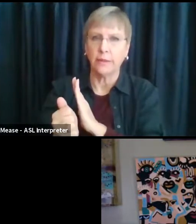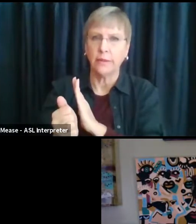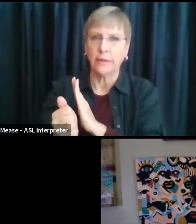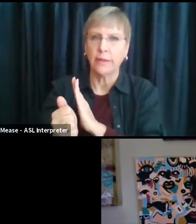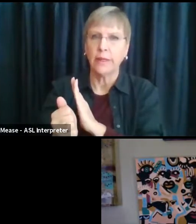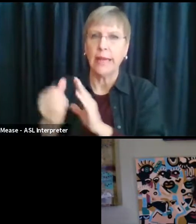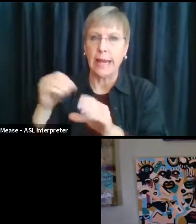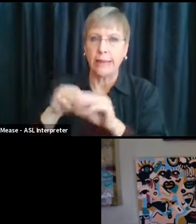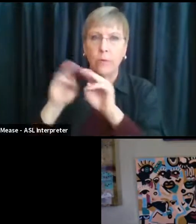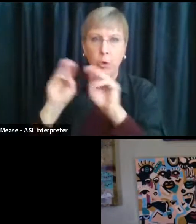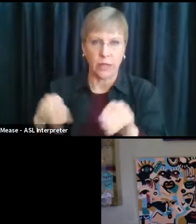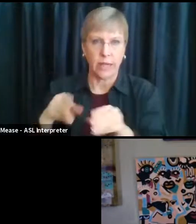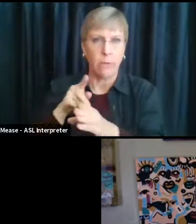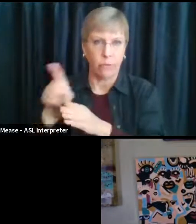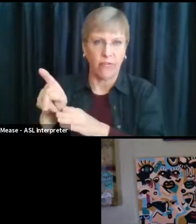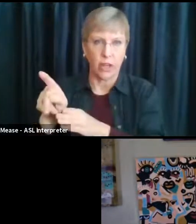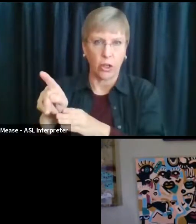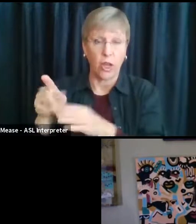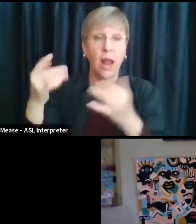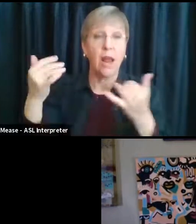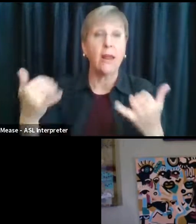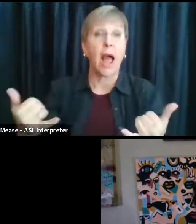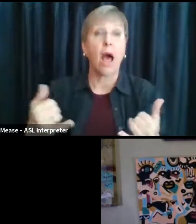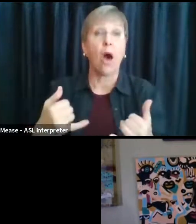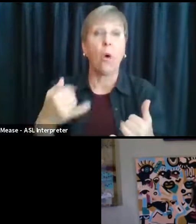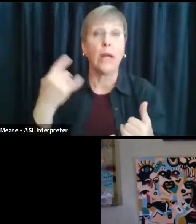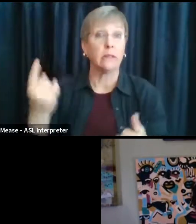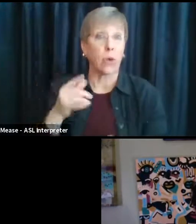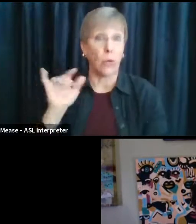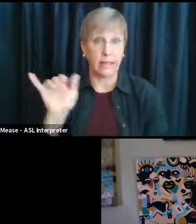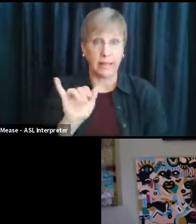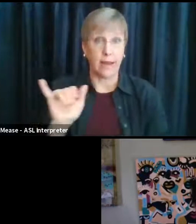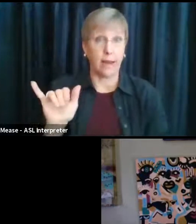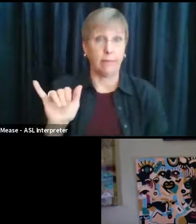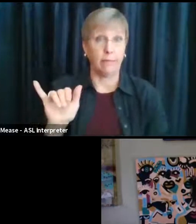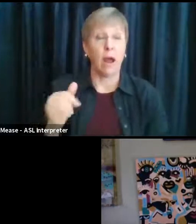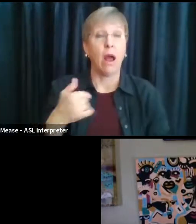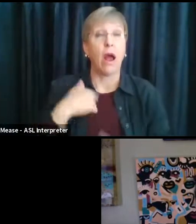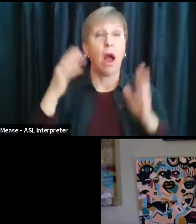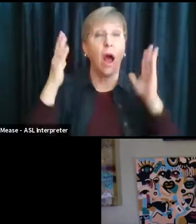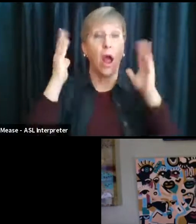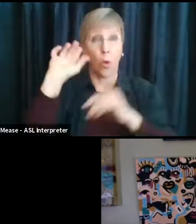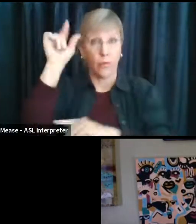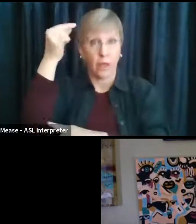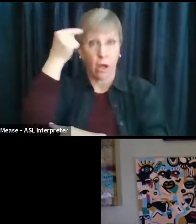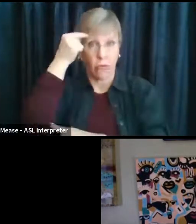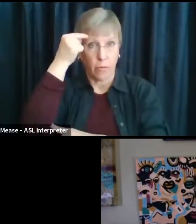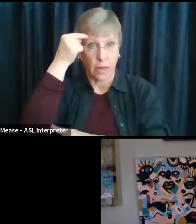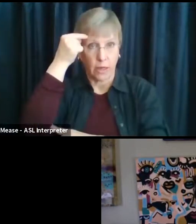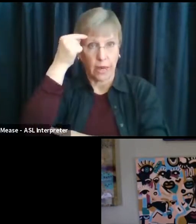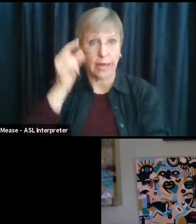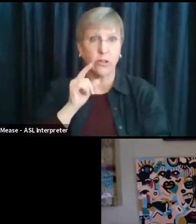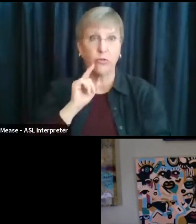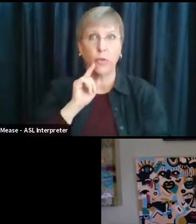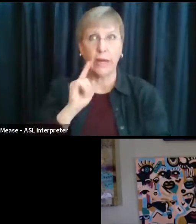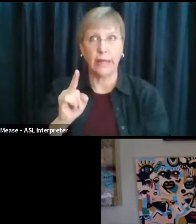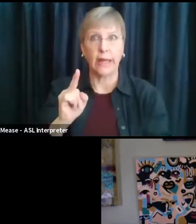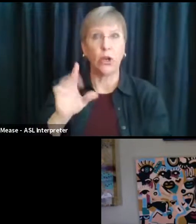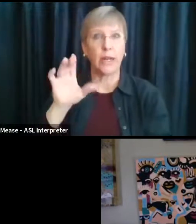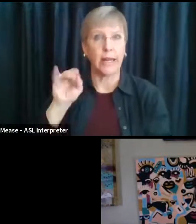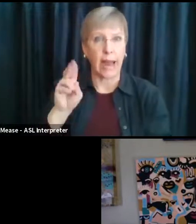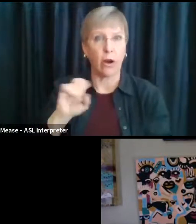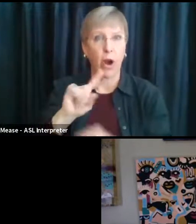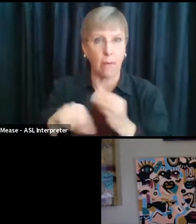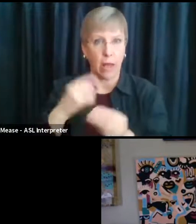the museum field. Now, it's always the same. I hope the government is really going to care about the objects